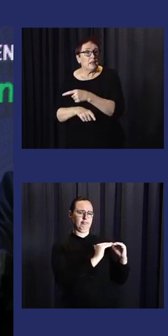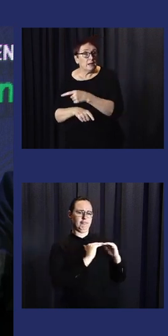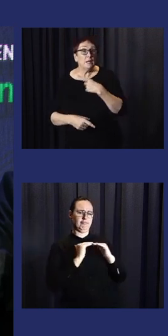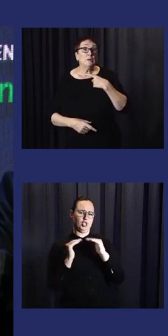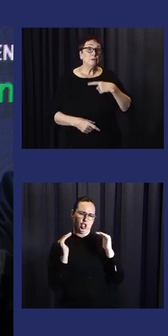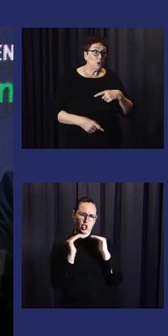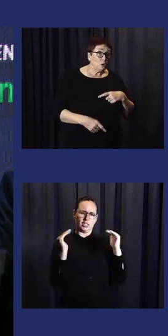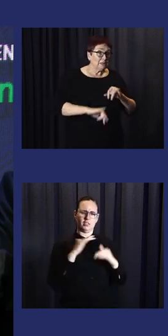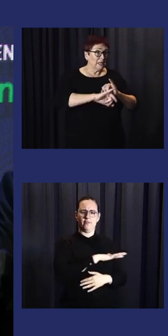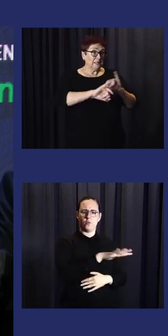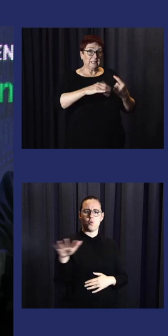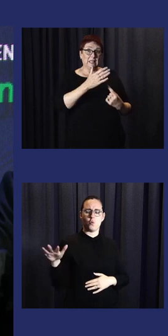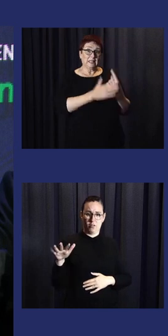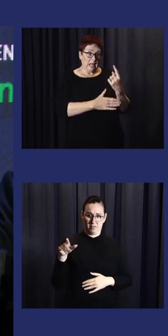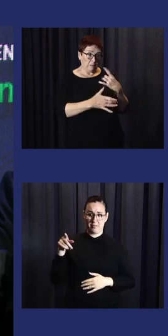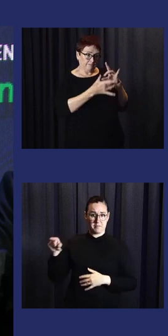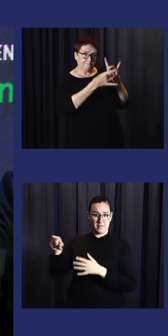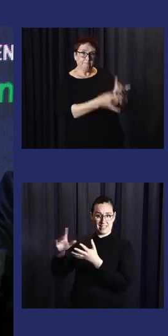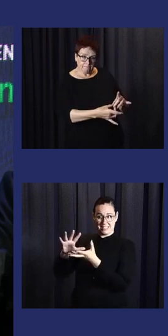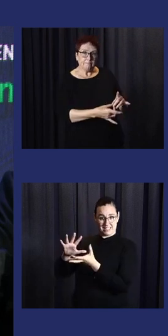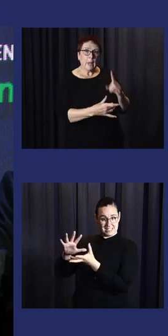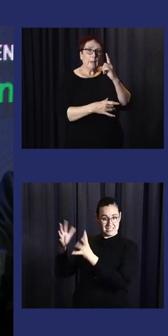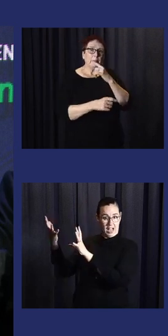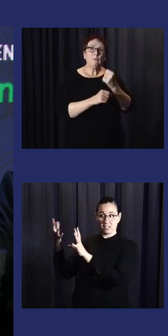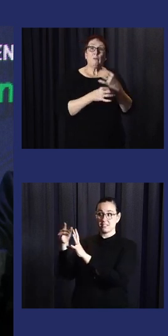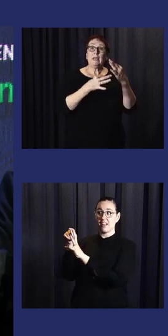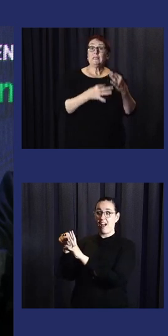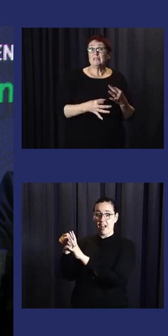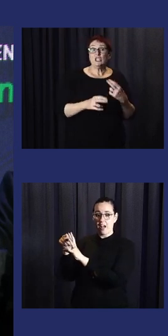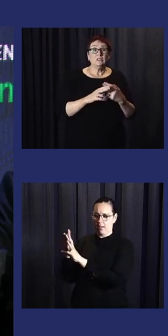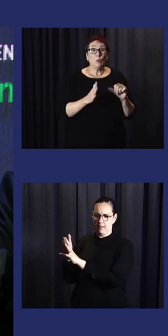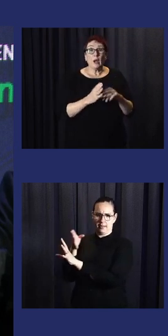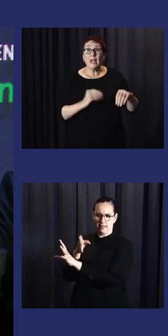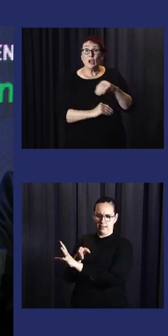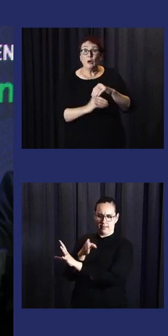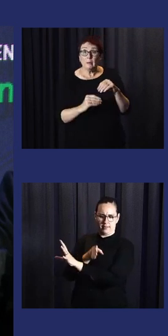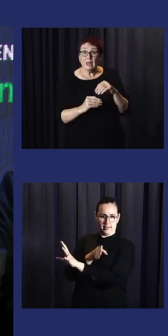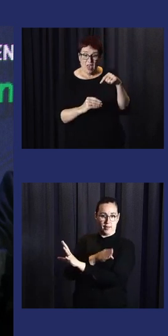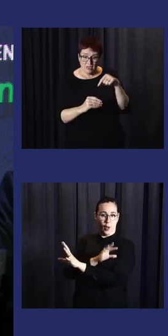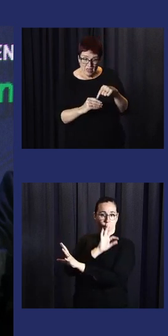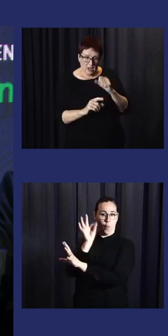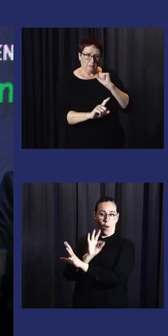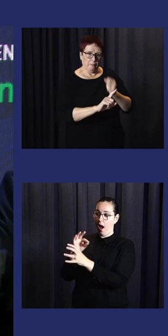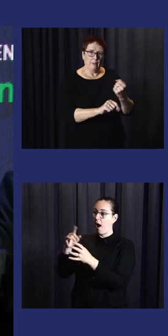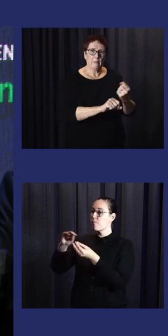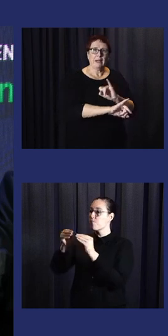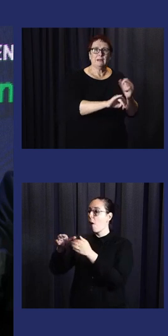cause. There's social, economic, and ecological decisions that are being made that are causing disasters. And there's a small group